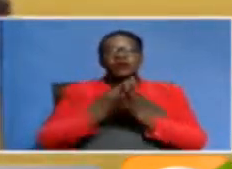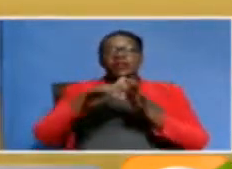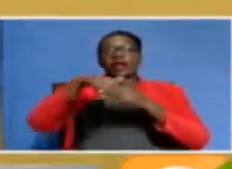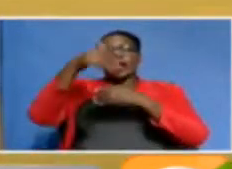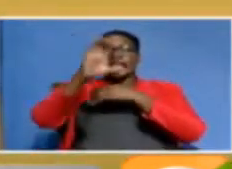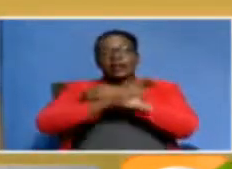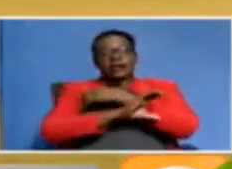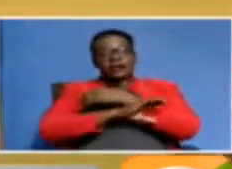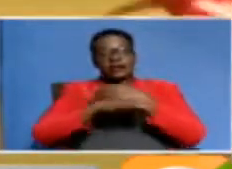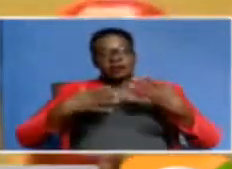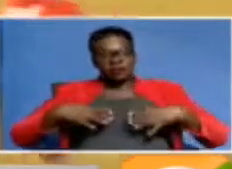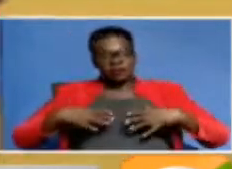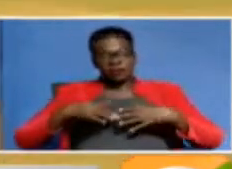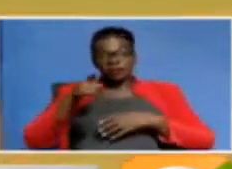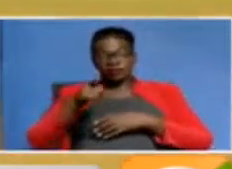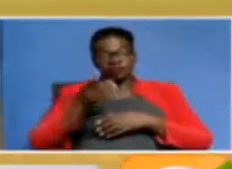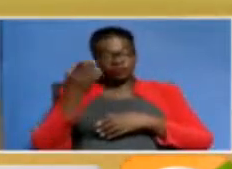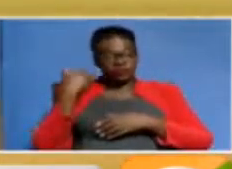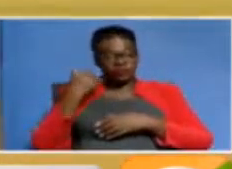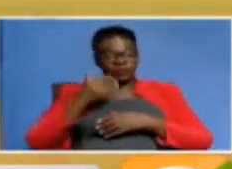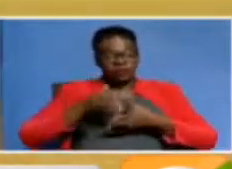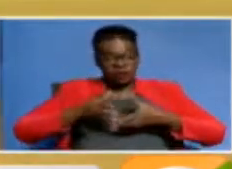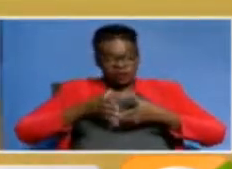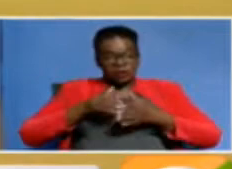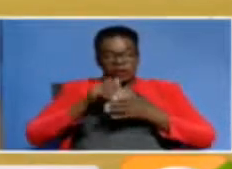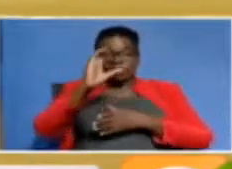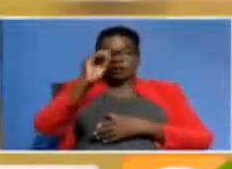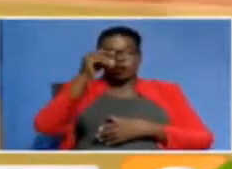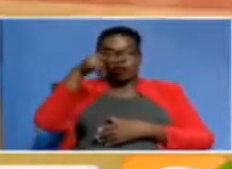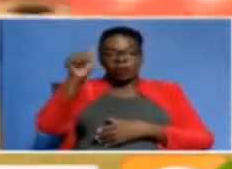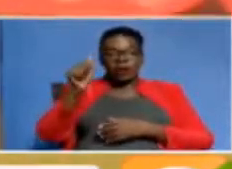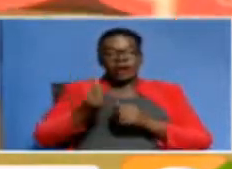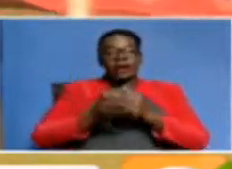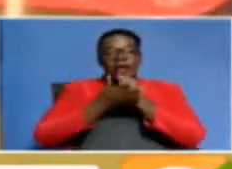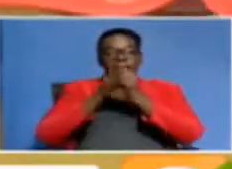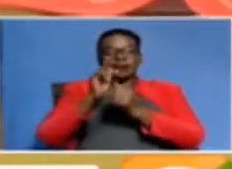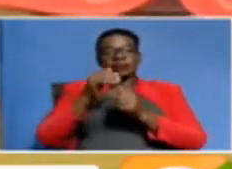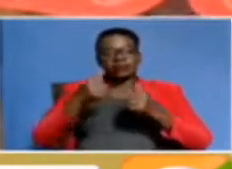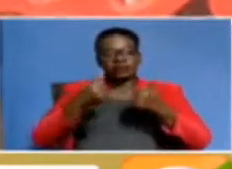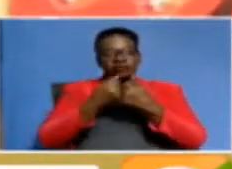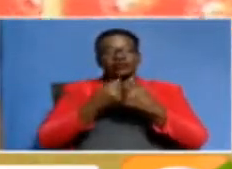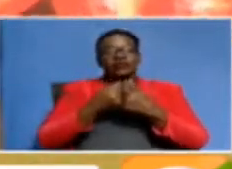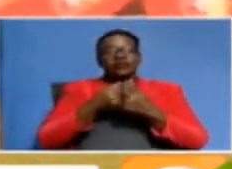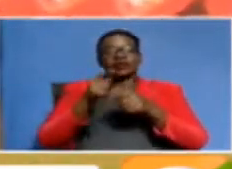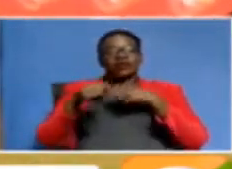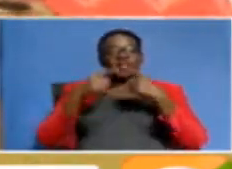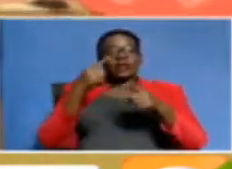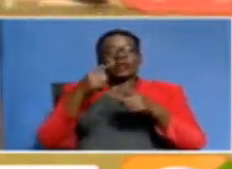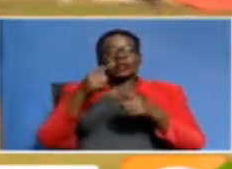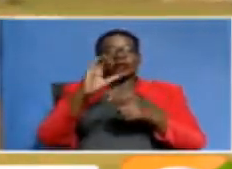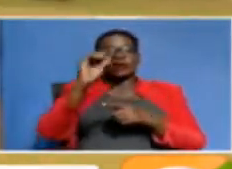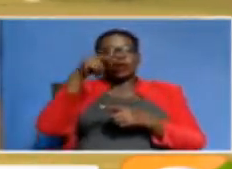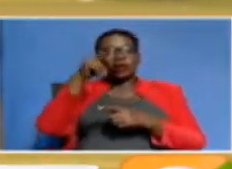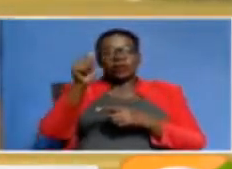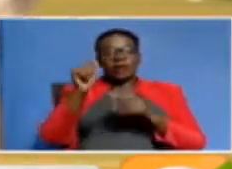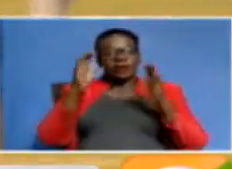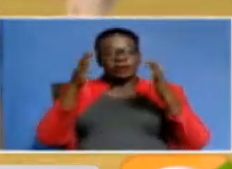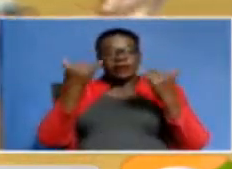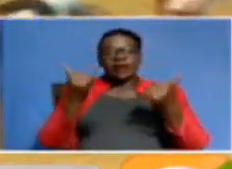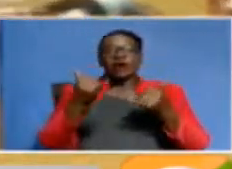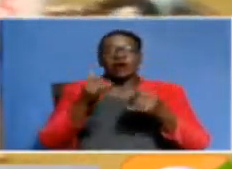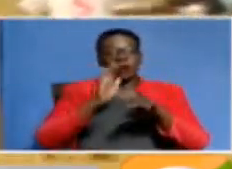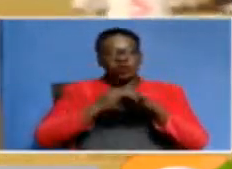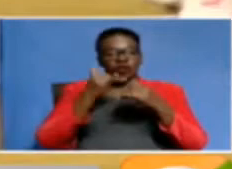Daniel Mwaura was a key goal poacher for Kenya in the COPA tournament, helping Kenya to key results in the COPA Africa event. He's now a dependable player at